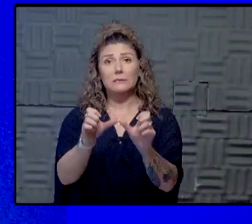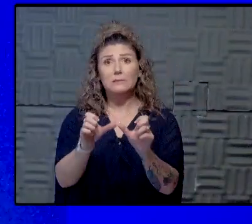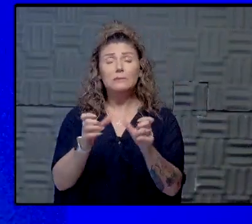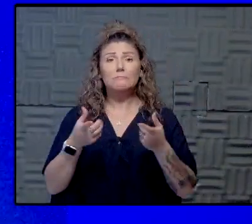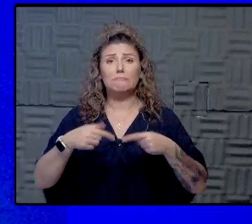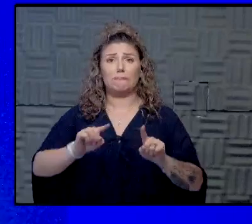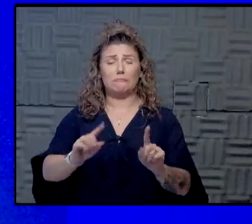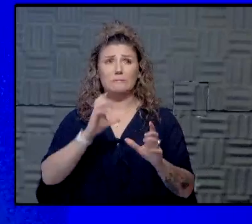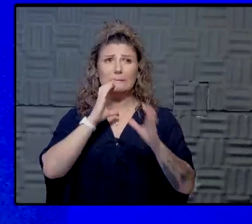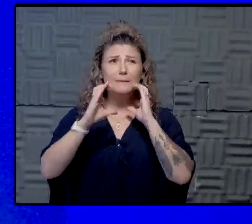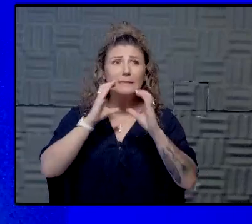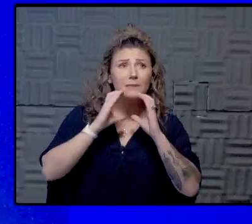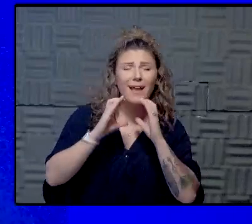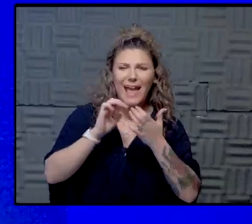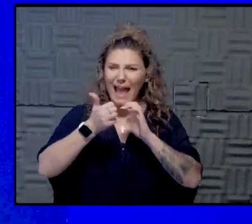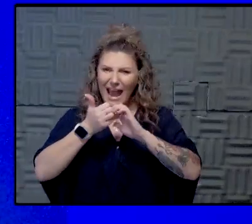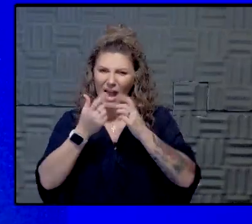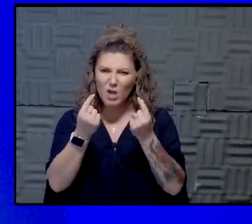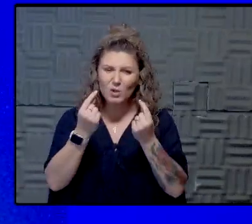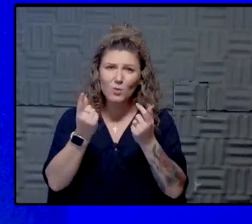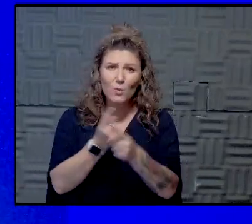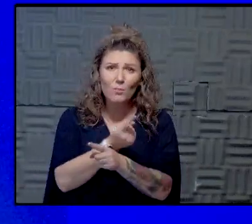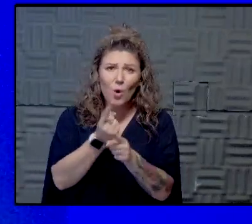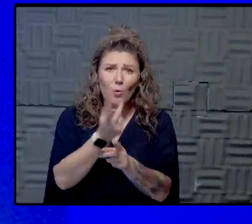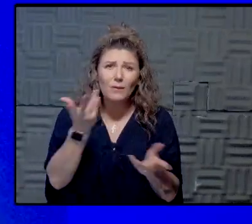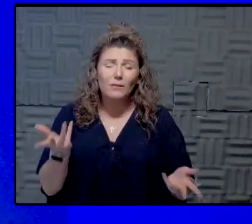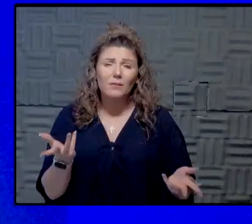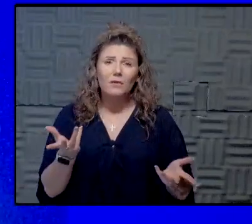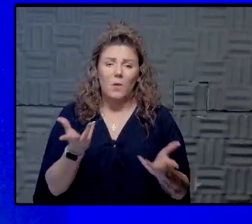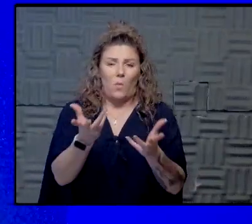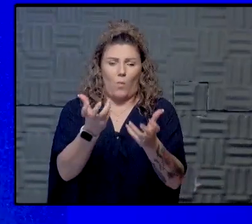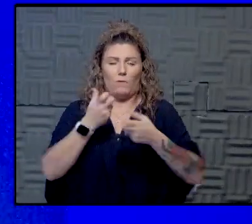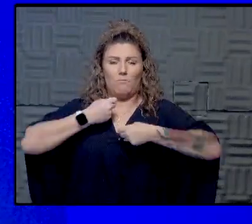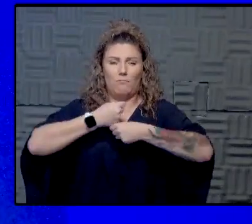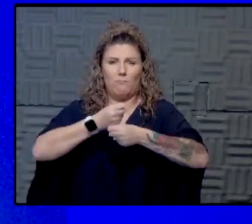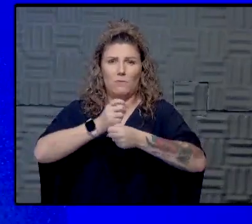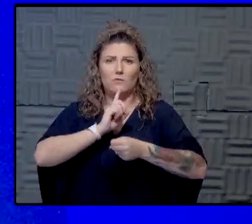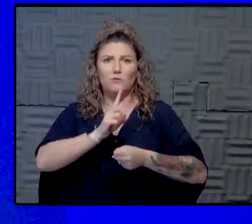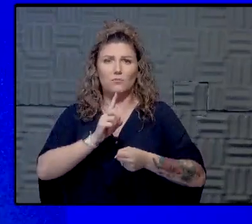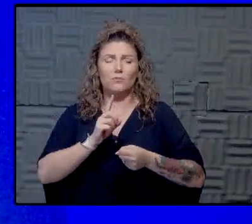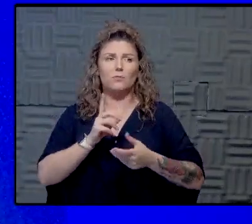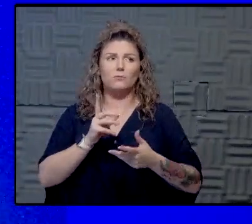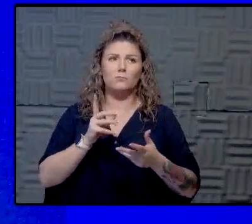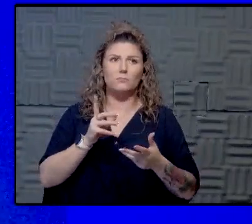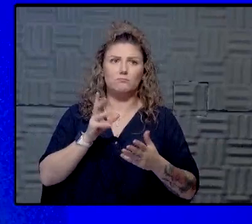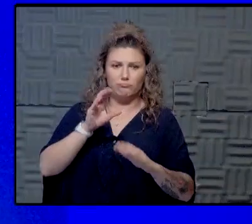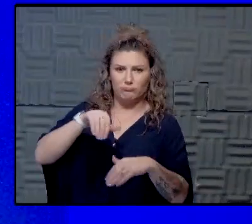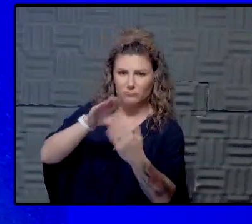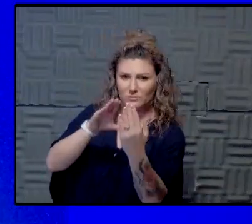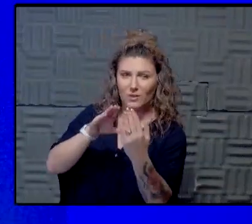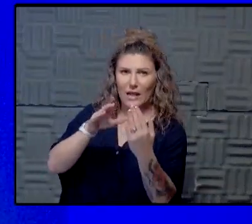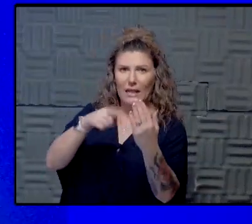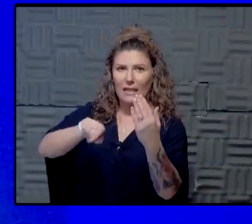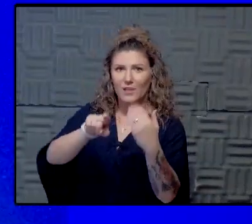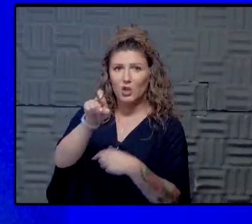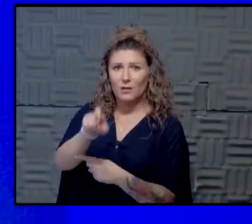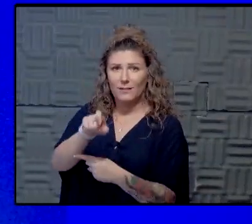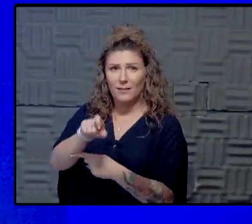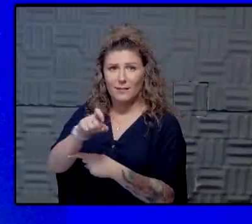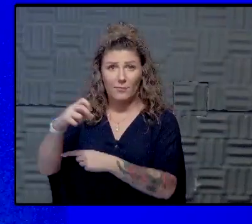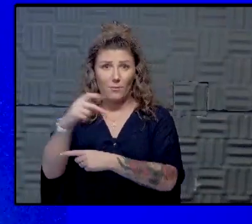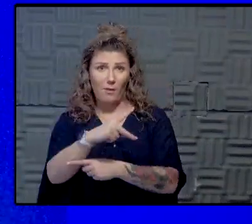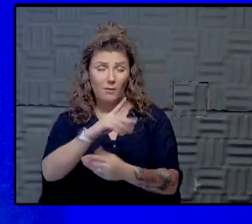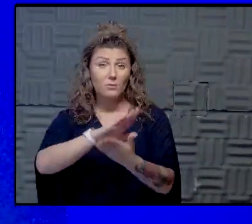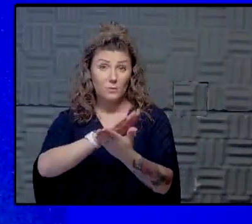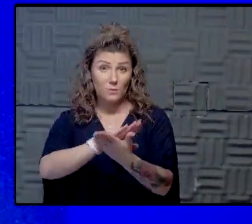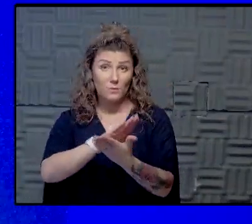of how do we want to do this appropriately, because we want to make sure We're addressing what those kids need to be able to go back